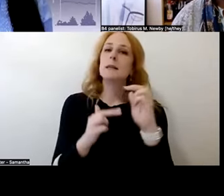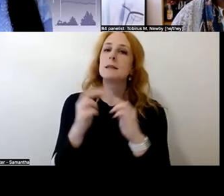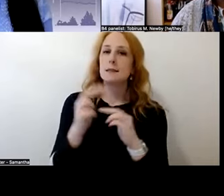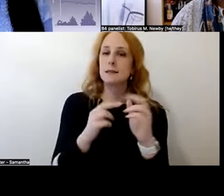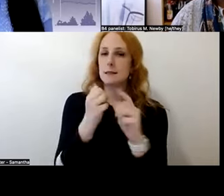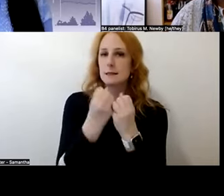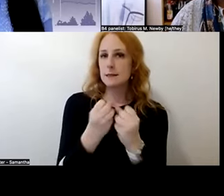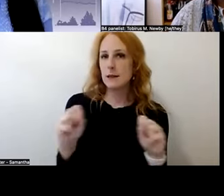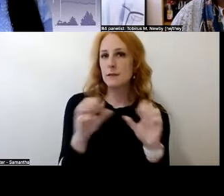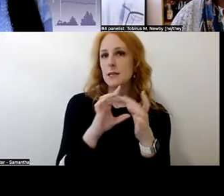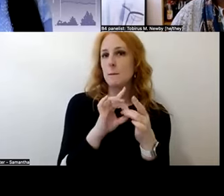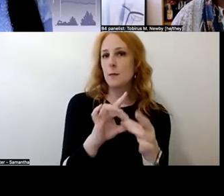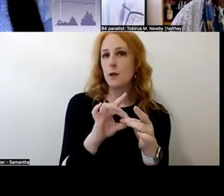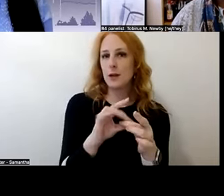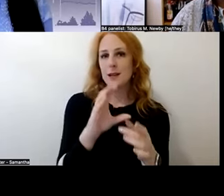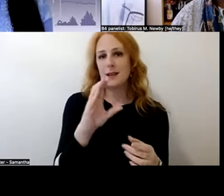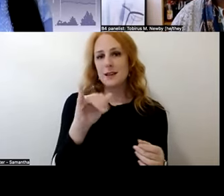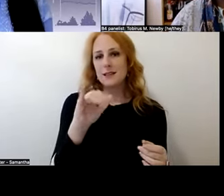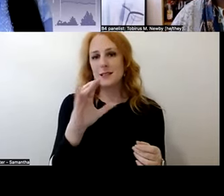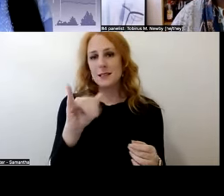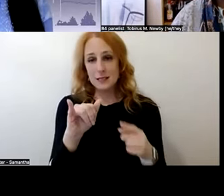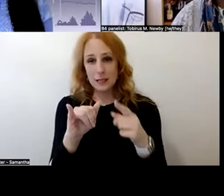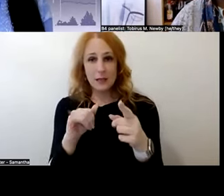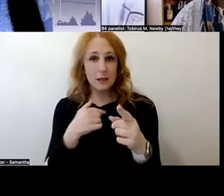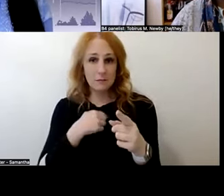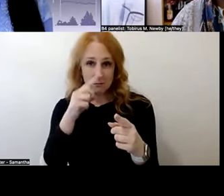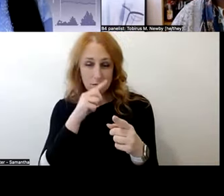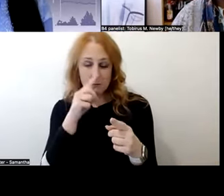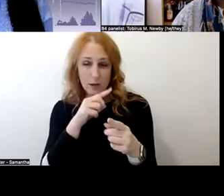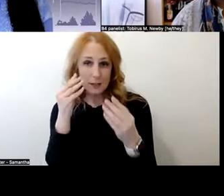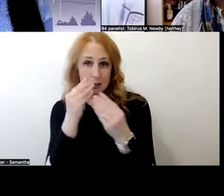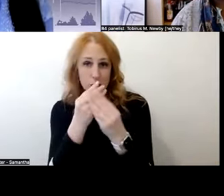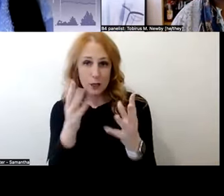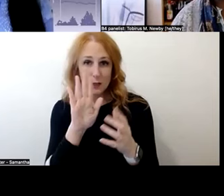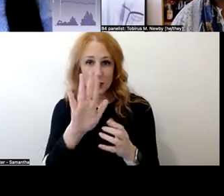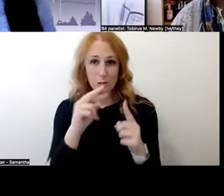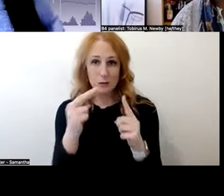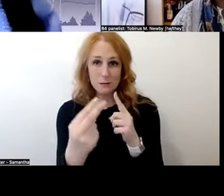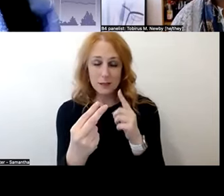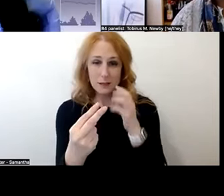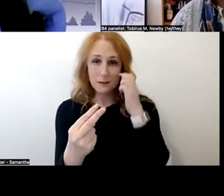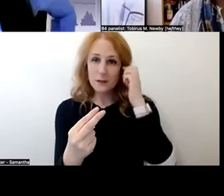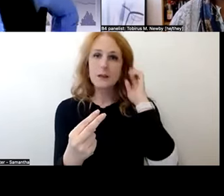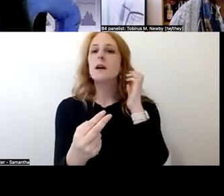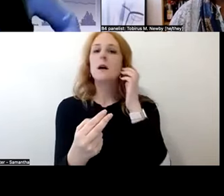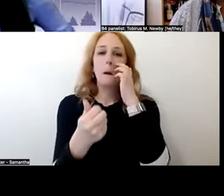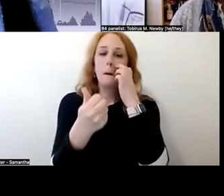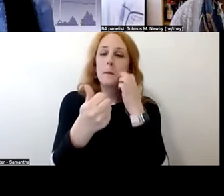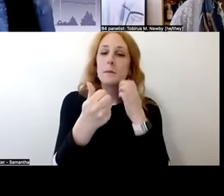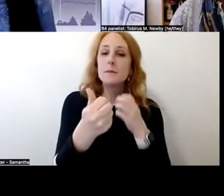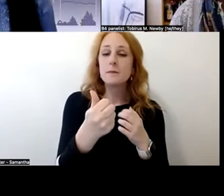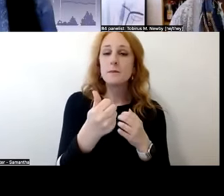and belonging. And so, cici, I'd love if you wouldn't mind also sharing your perspective as being one of